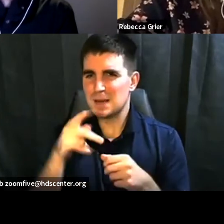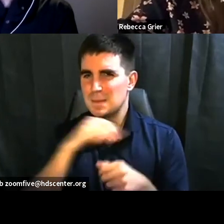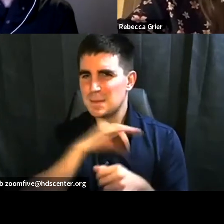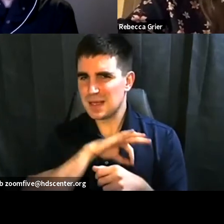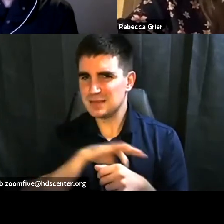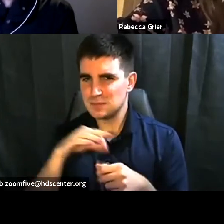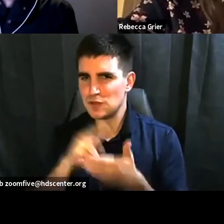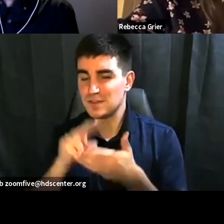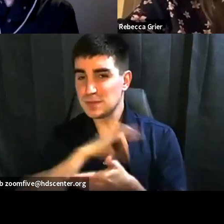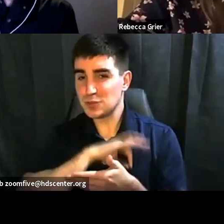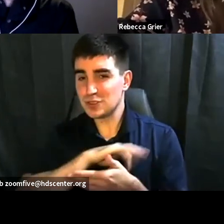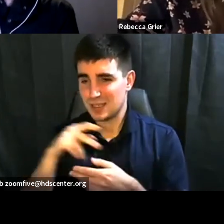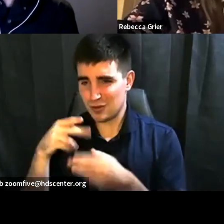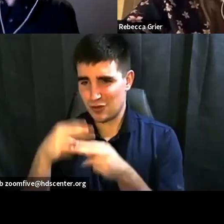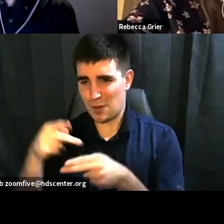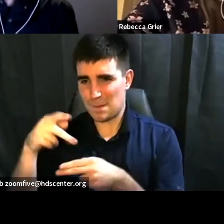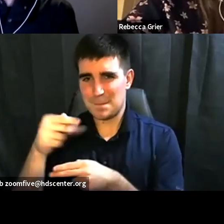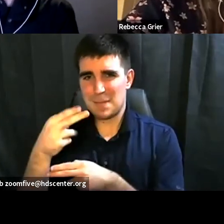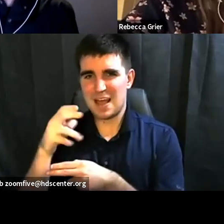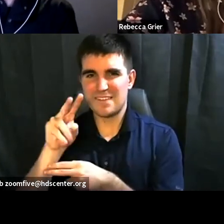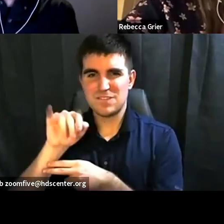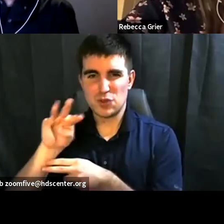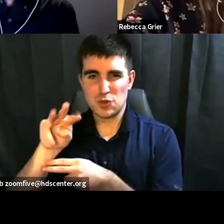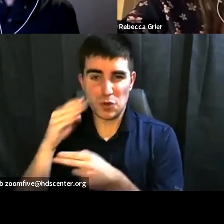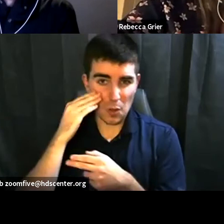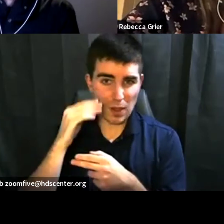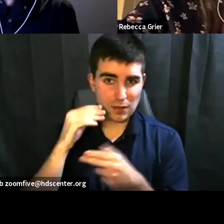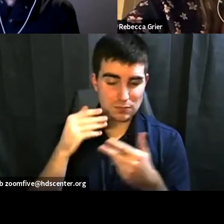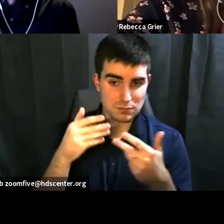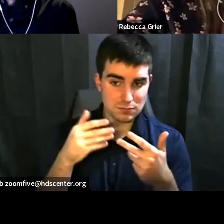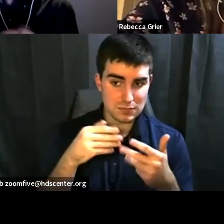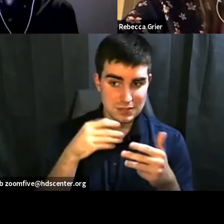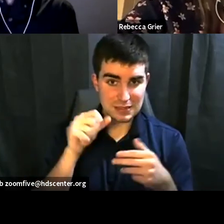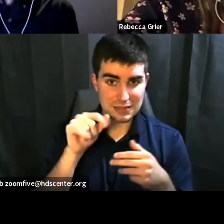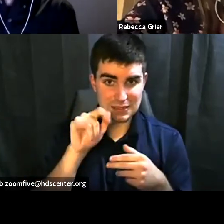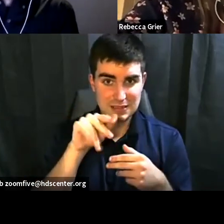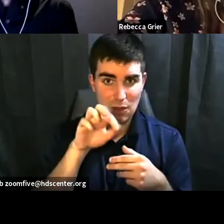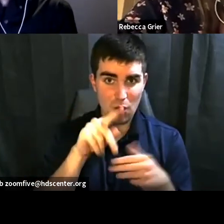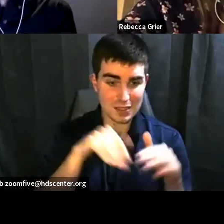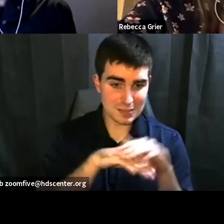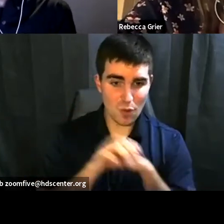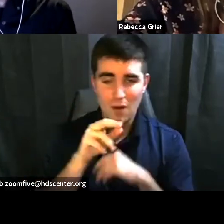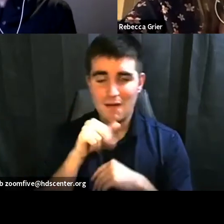the problem of knowing whether or not a sidewalk is accessible. And so they've been working with